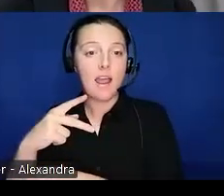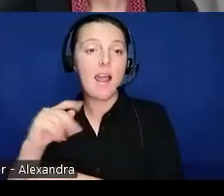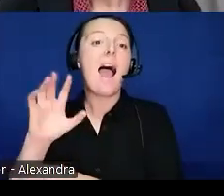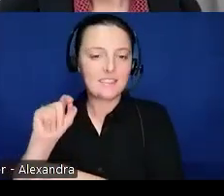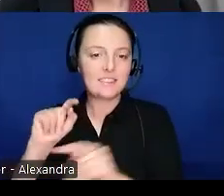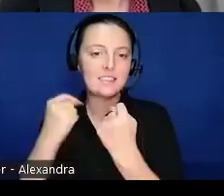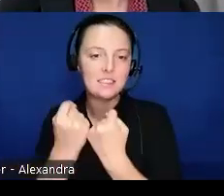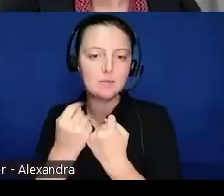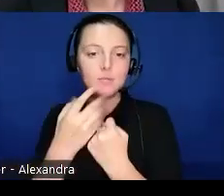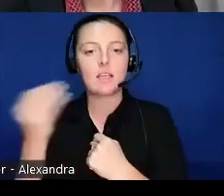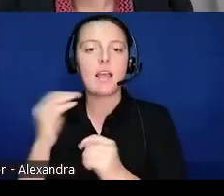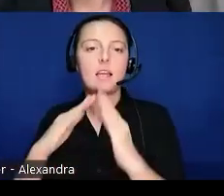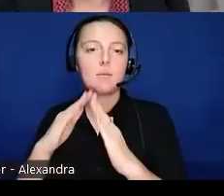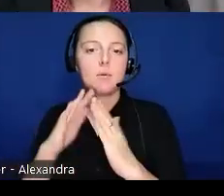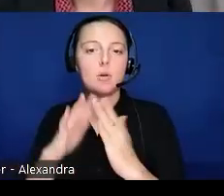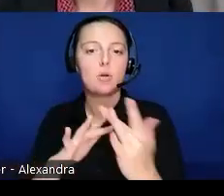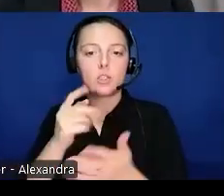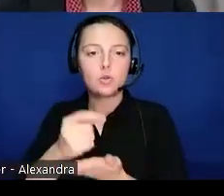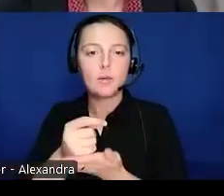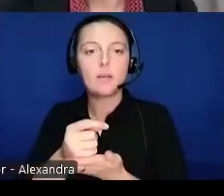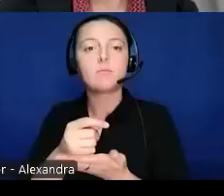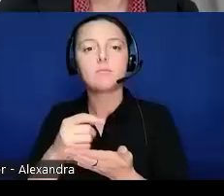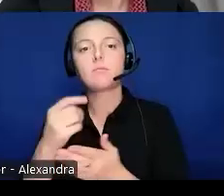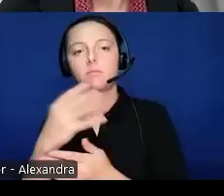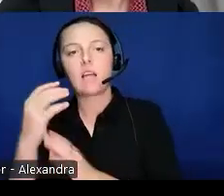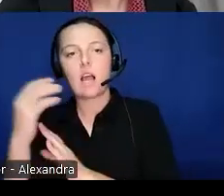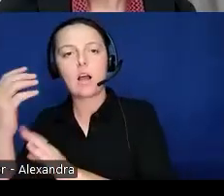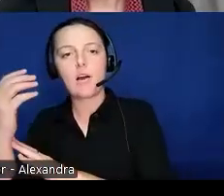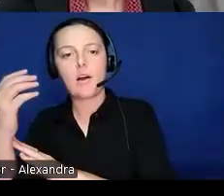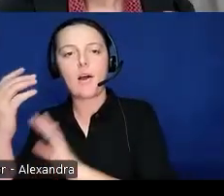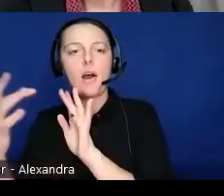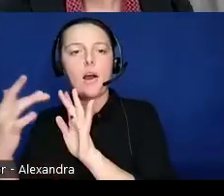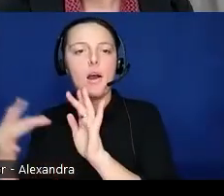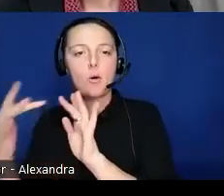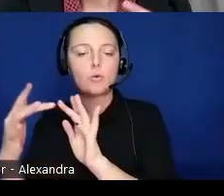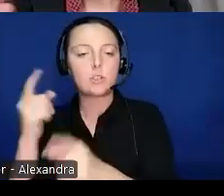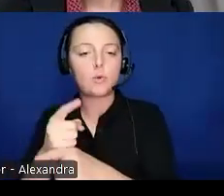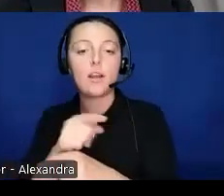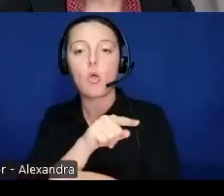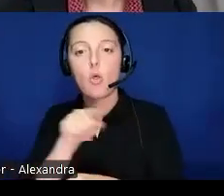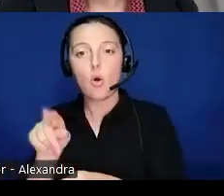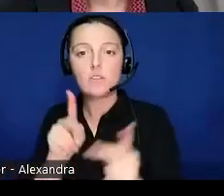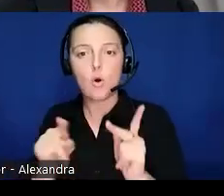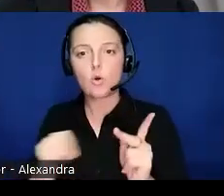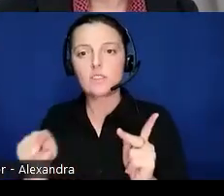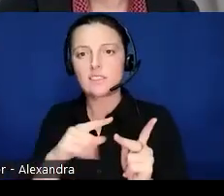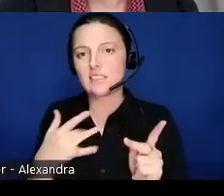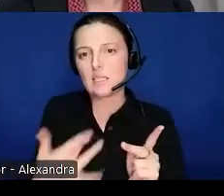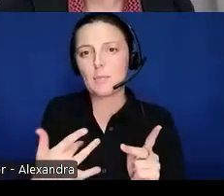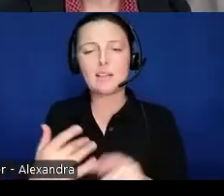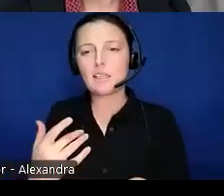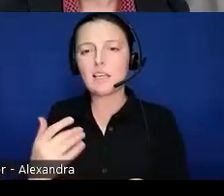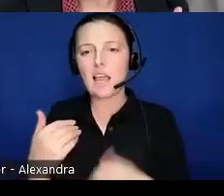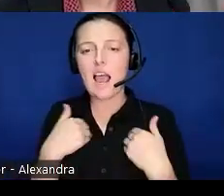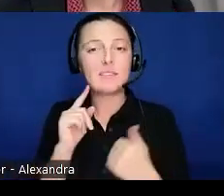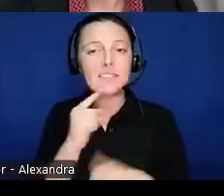are not going to come in for regular care in a clinic setting. Those people are typically tend to have a serious mental